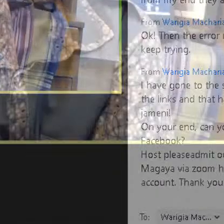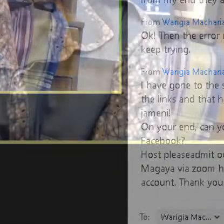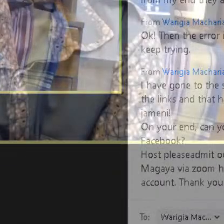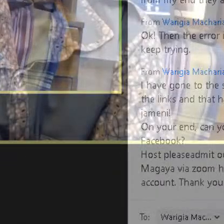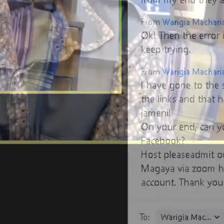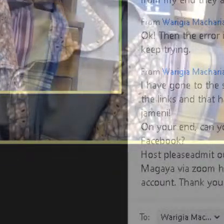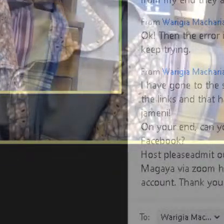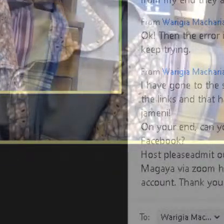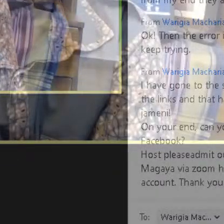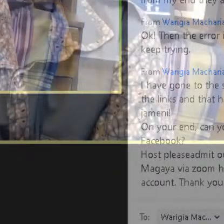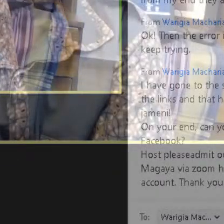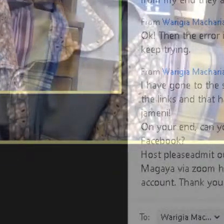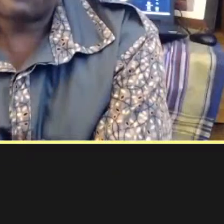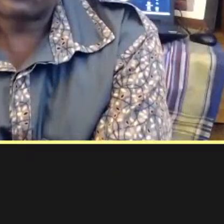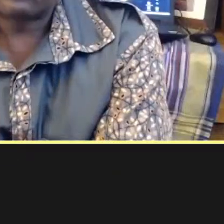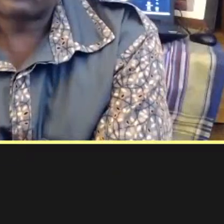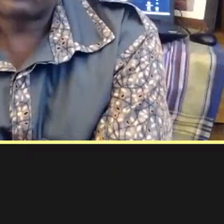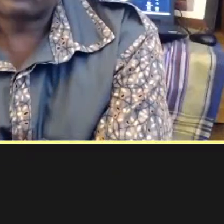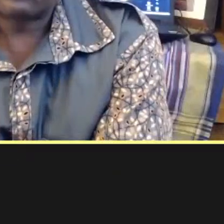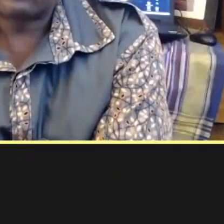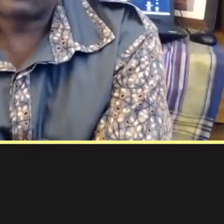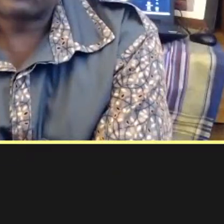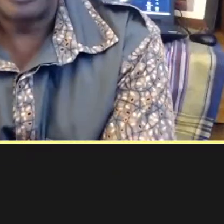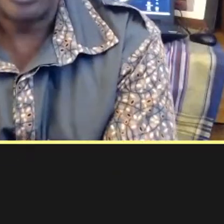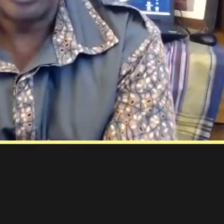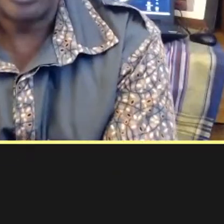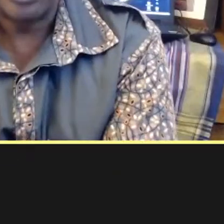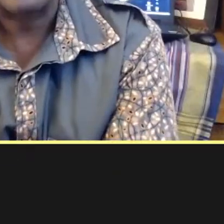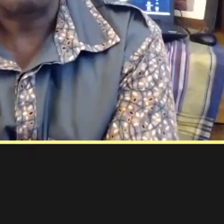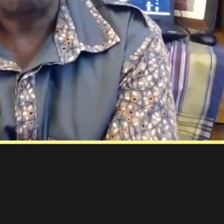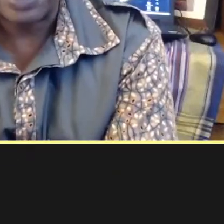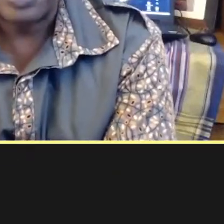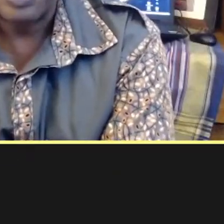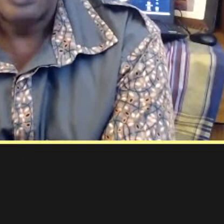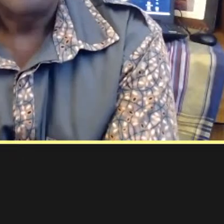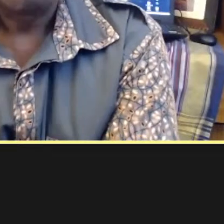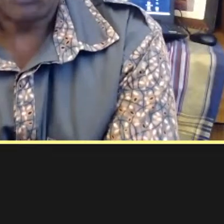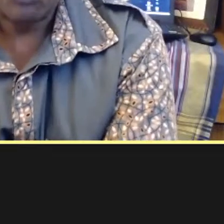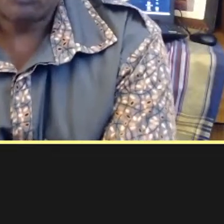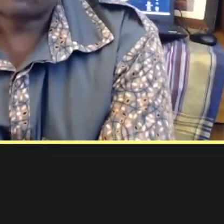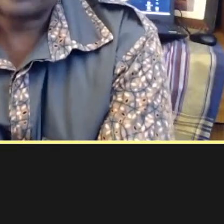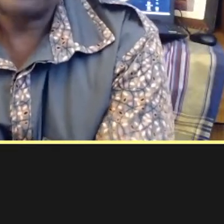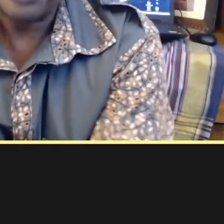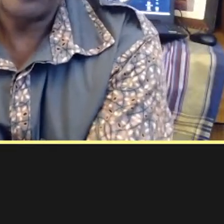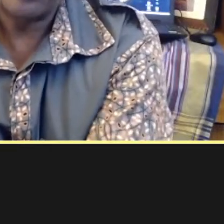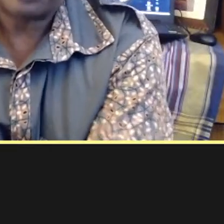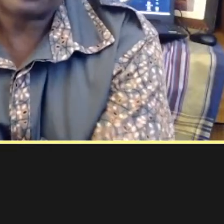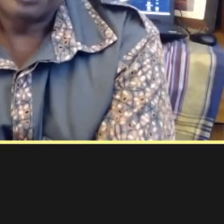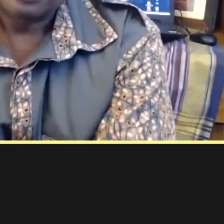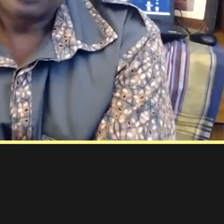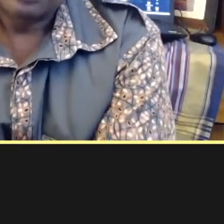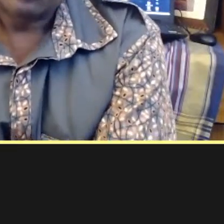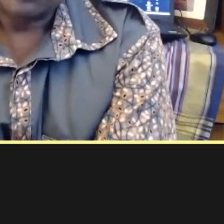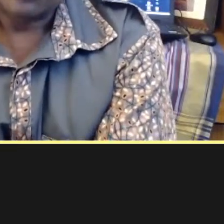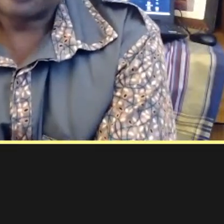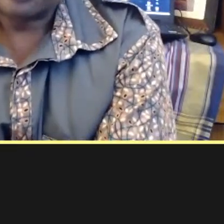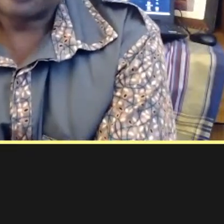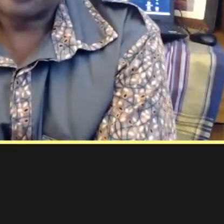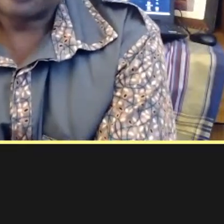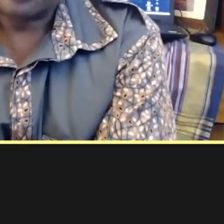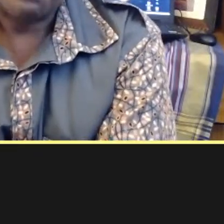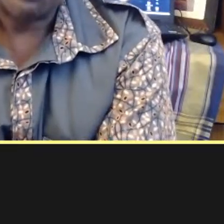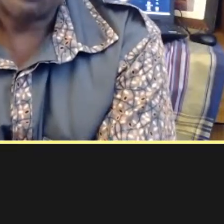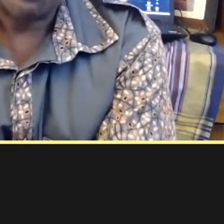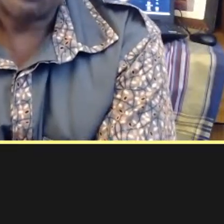course, I cannot thank Google enough for this particular initiative targeting parents, but also for Web Rangers, which is a